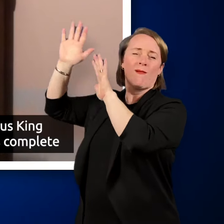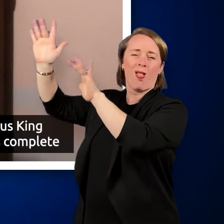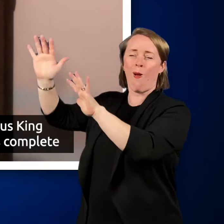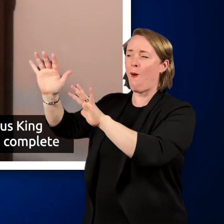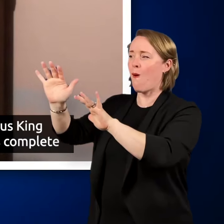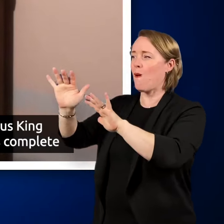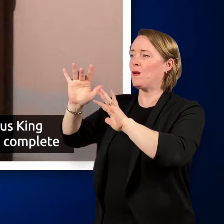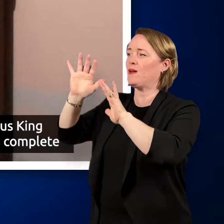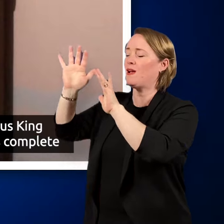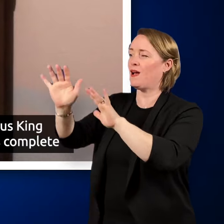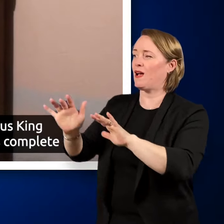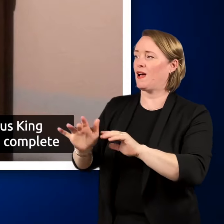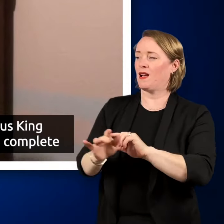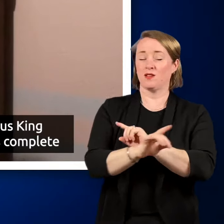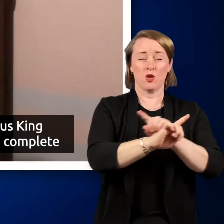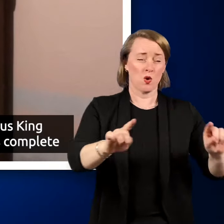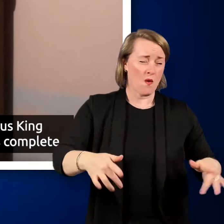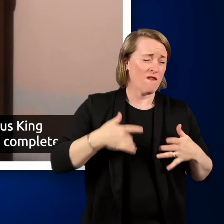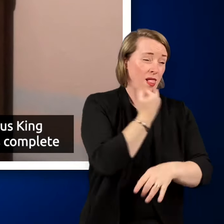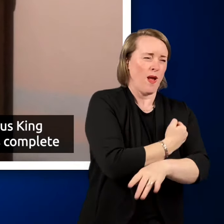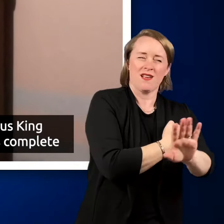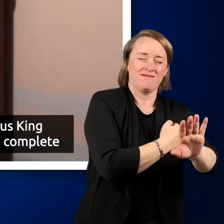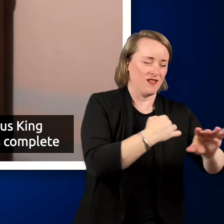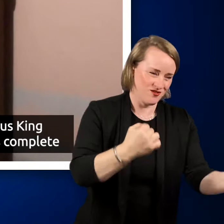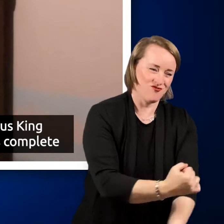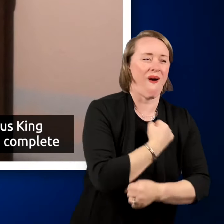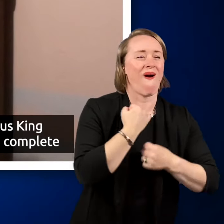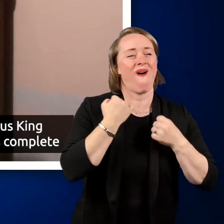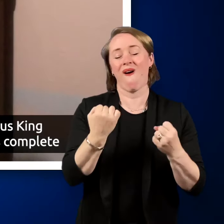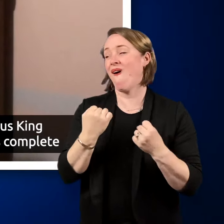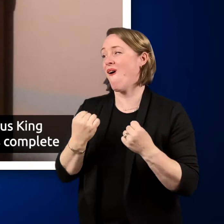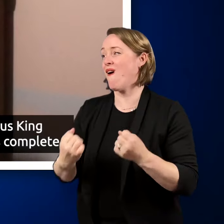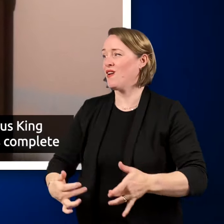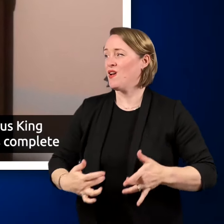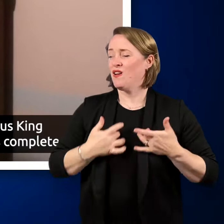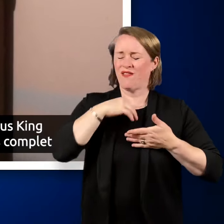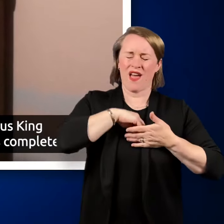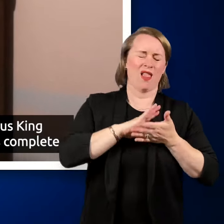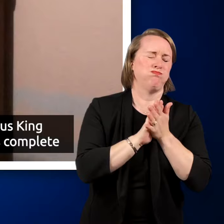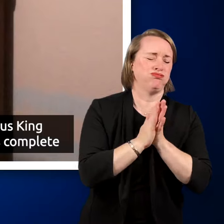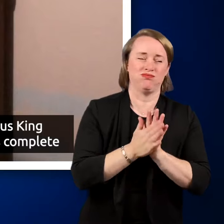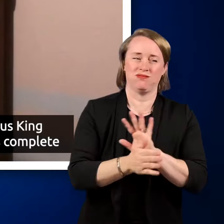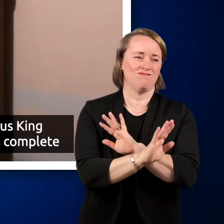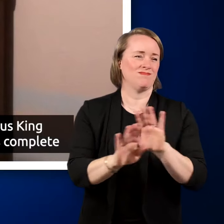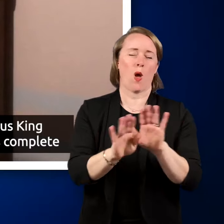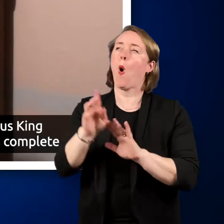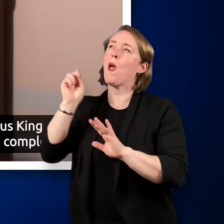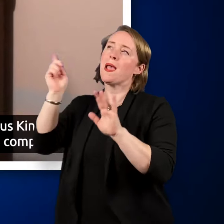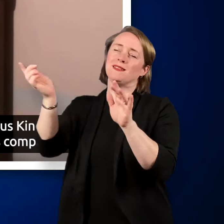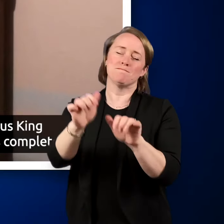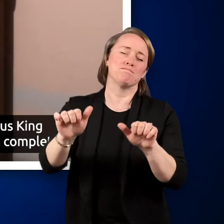King. You are strong when you feel weak, in your